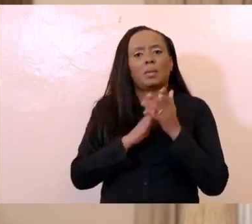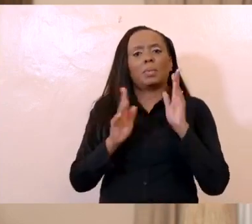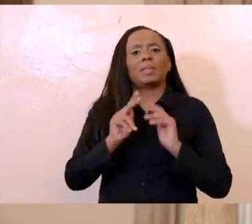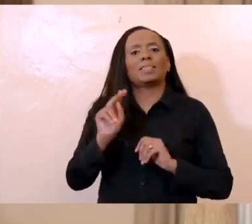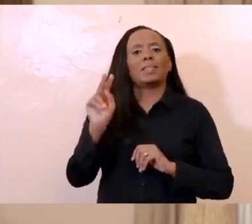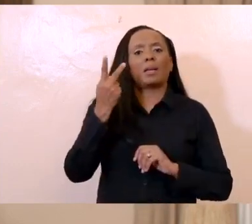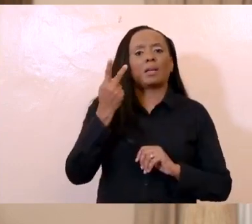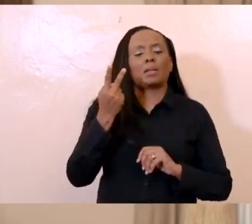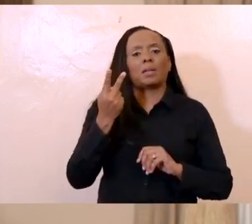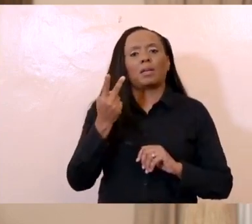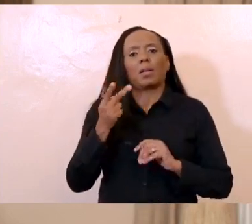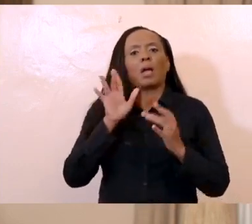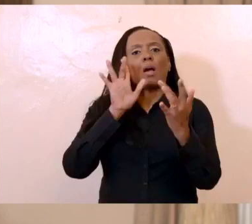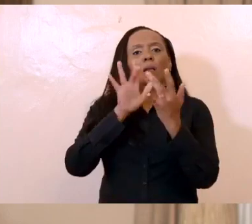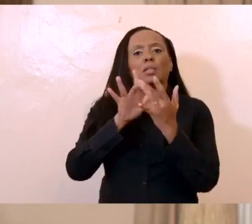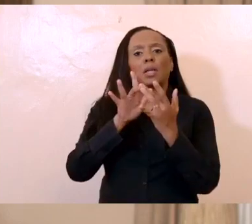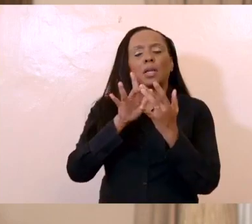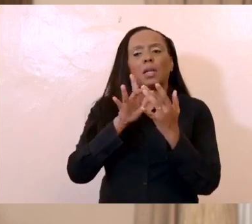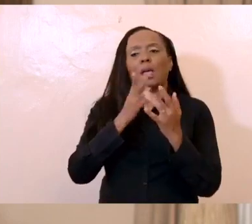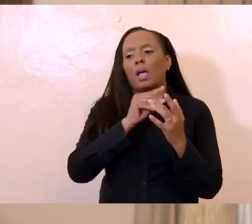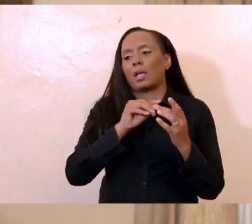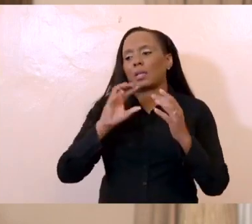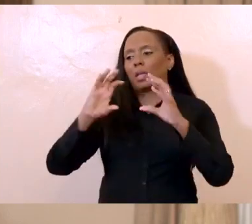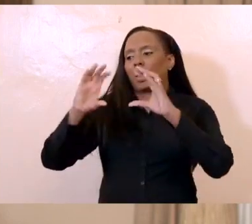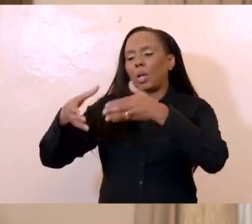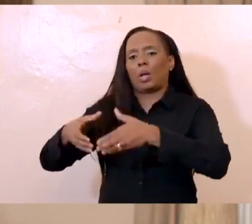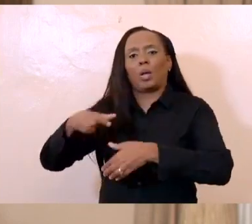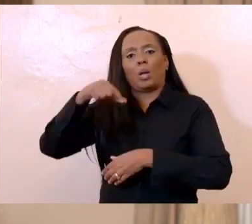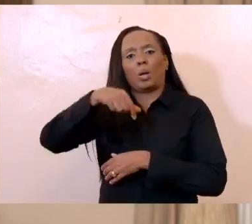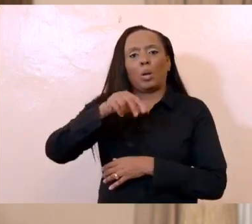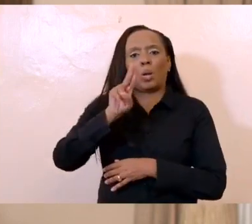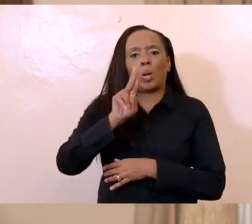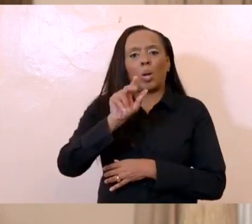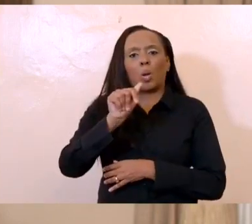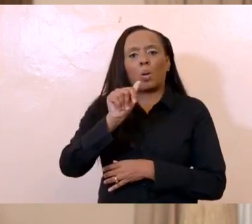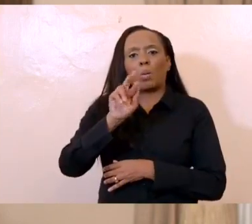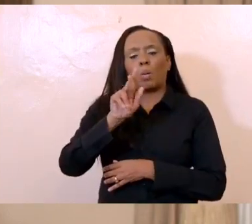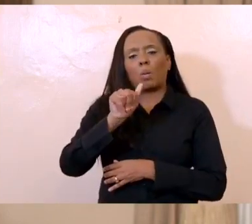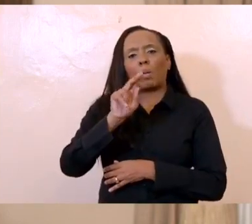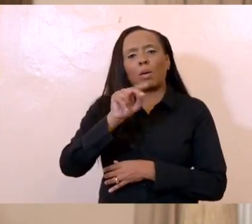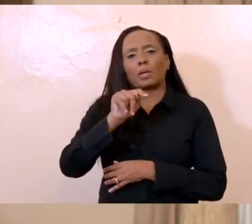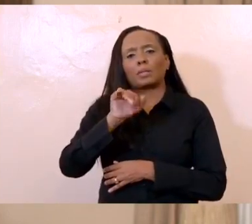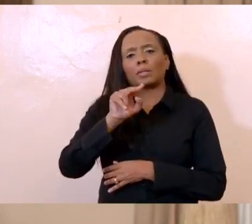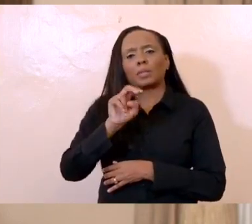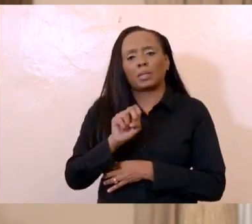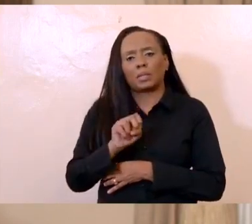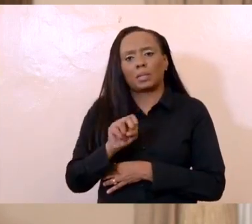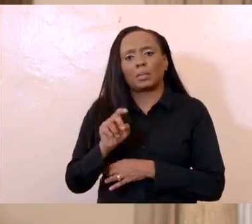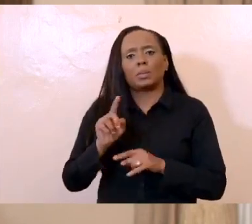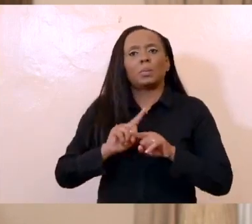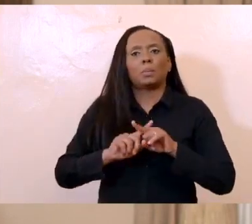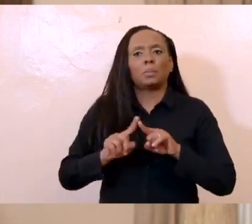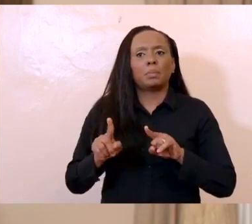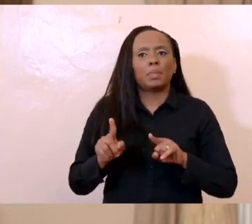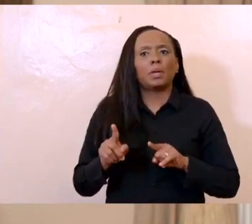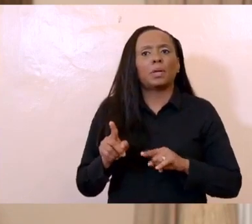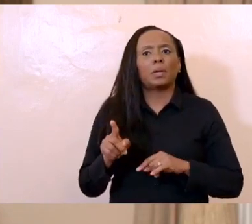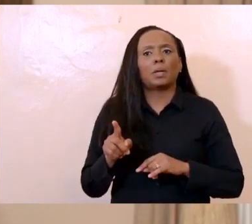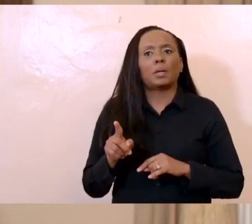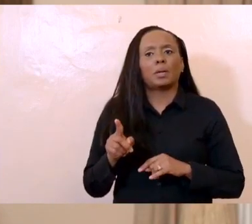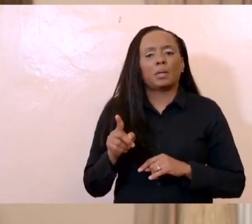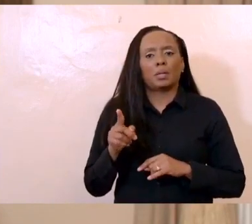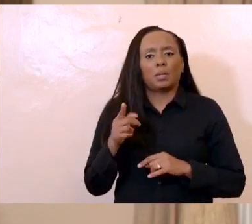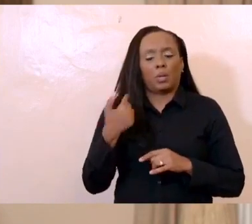or quarantining, and not under the guidance of the Ministry of Health and the public health officials who would have identified the